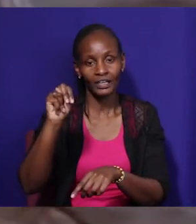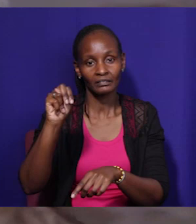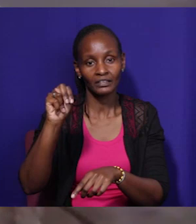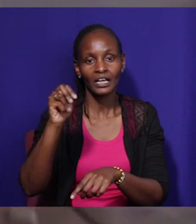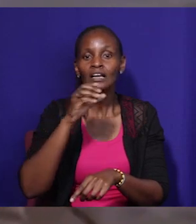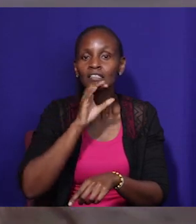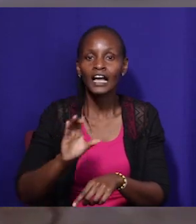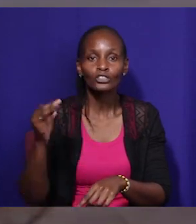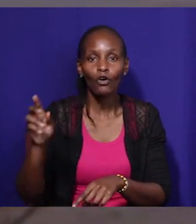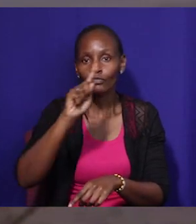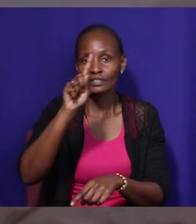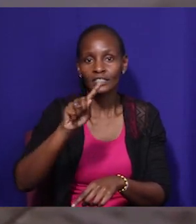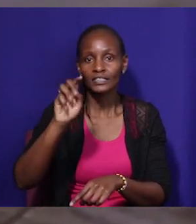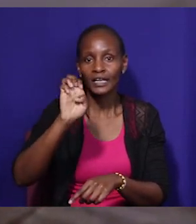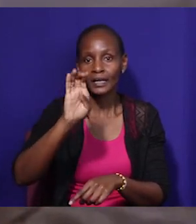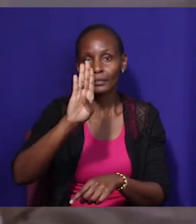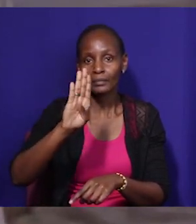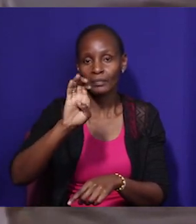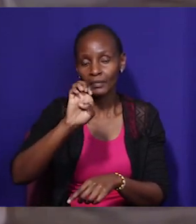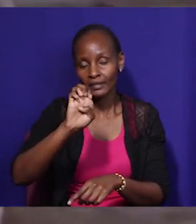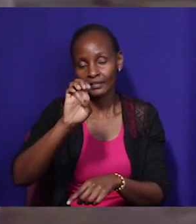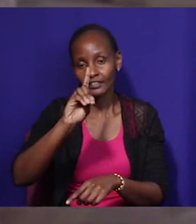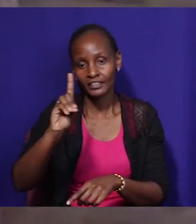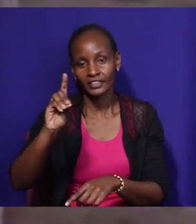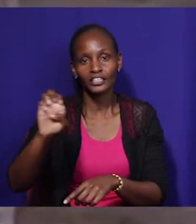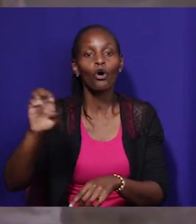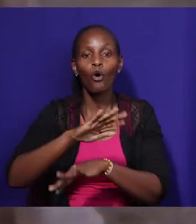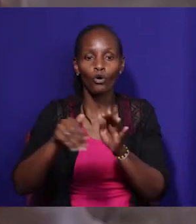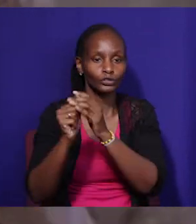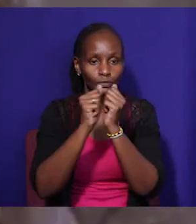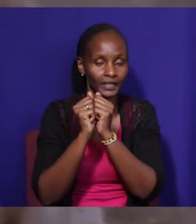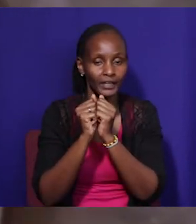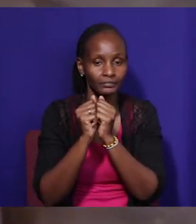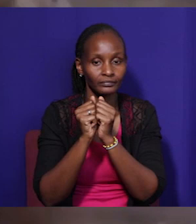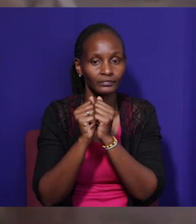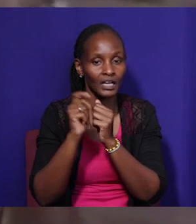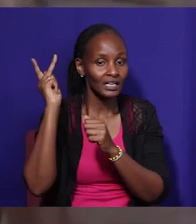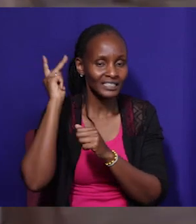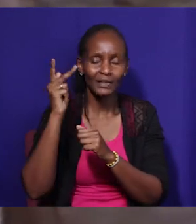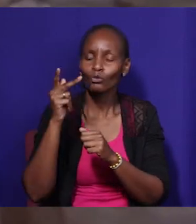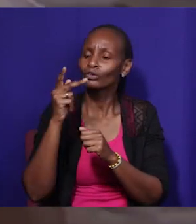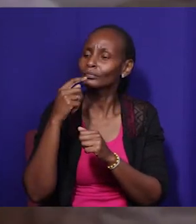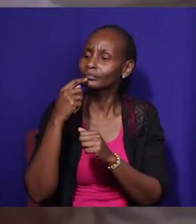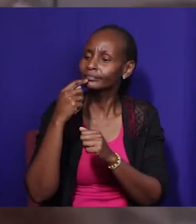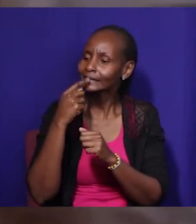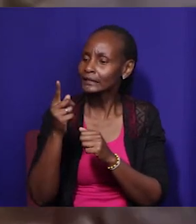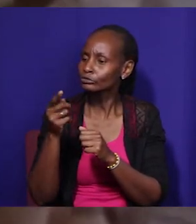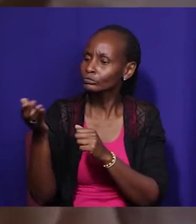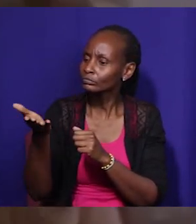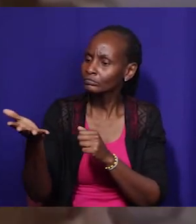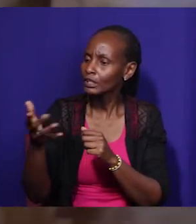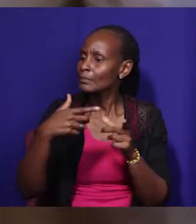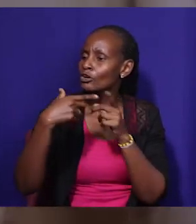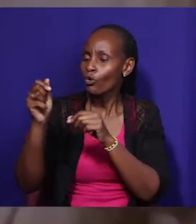of Zebedee, and two other disciples of Jesus were all together. Simon Peter said to the others, I'm going